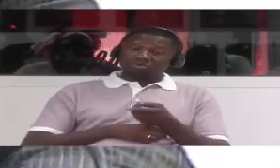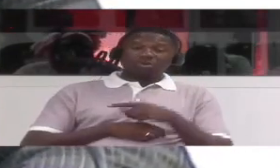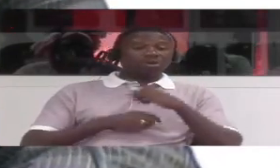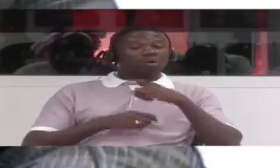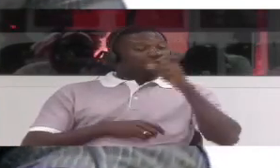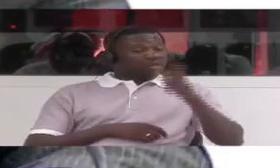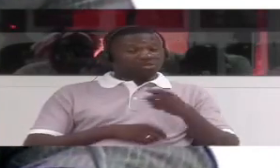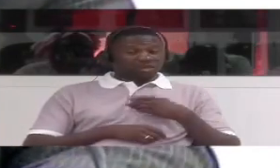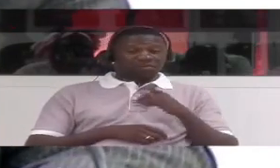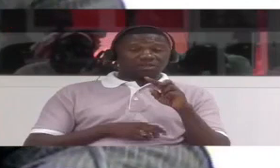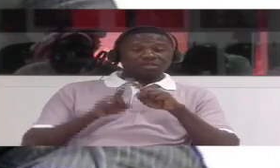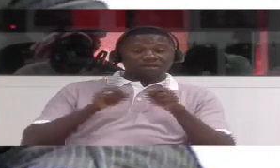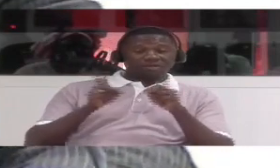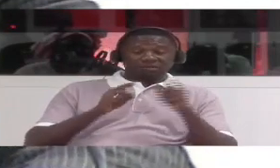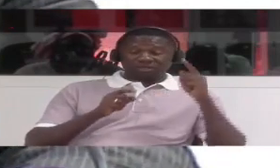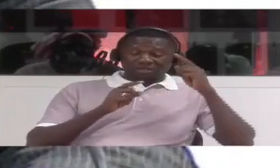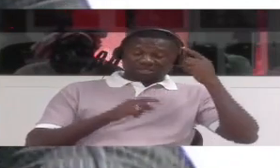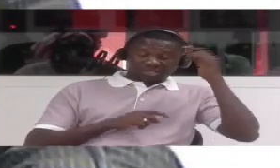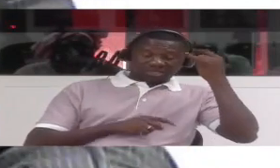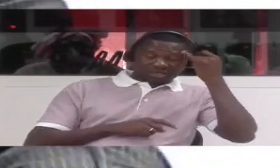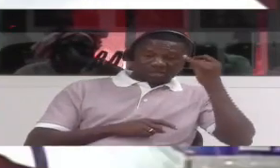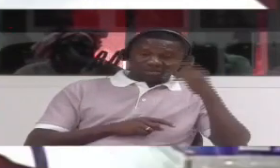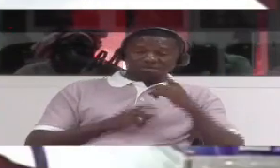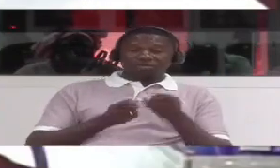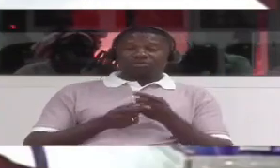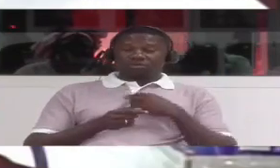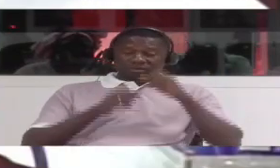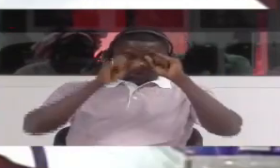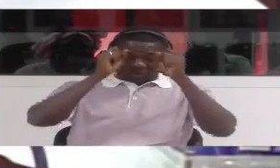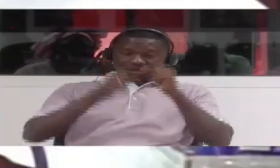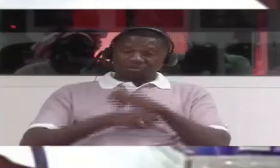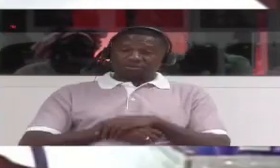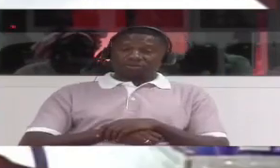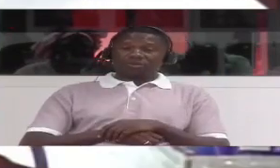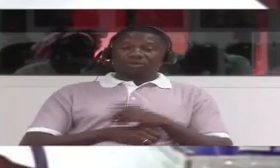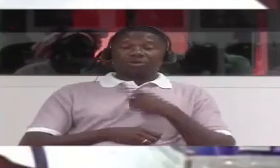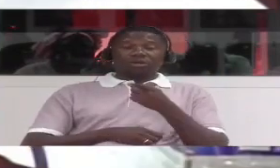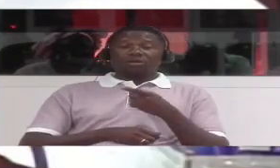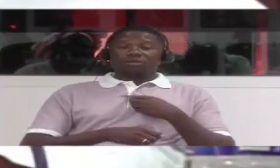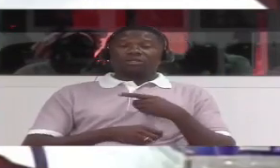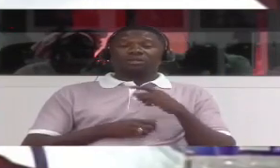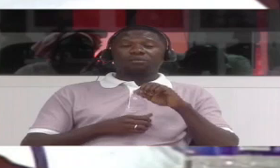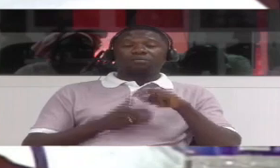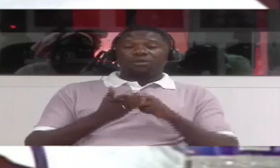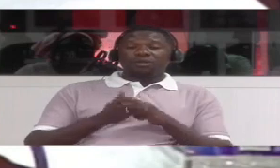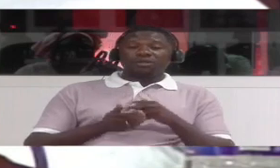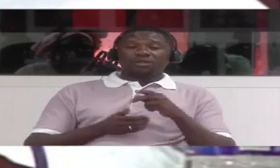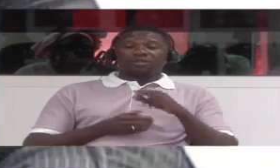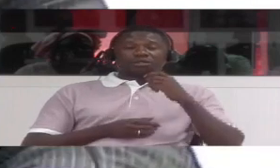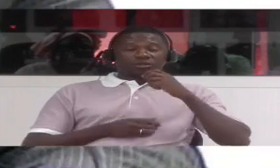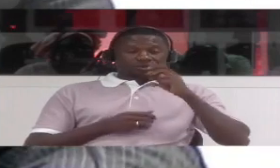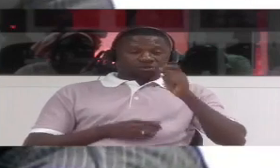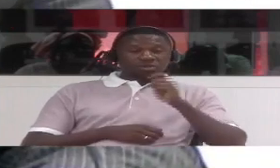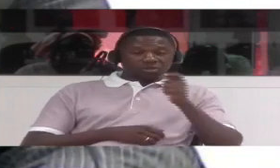dafa am benen halal lu outé ak mu nguur anything that is not different from the government lolu motax ñi nga xamne journalists lañ te daw nañ dem anything America